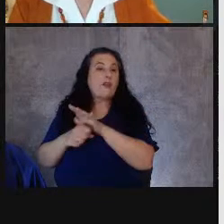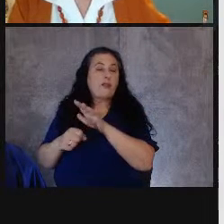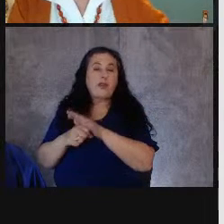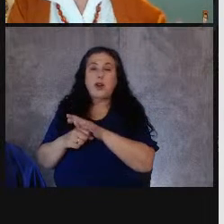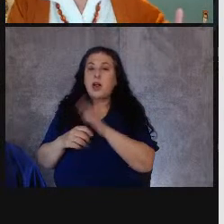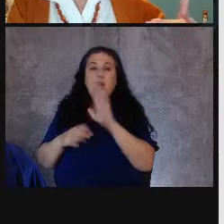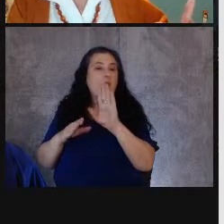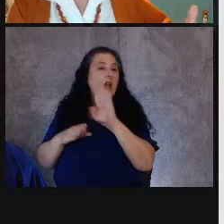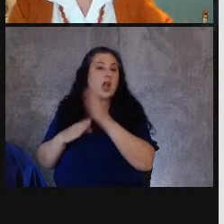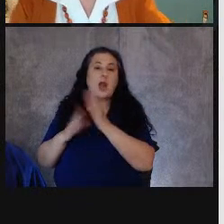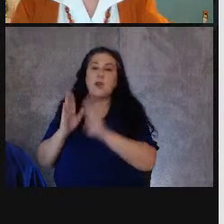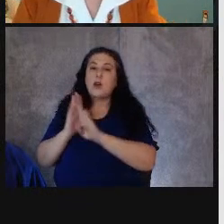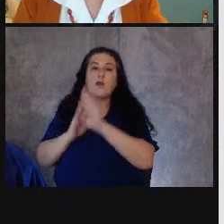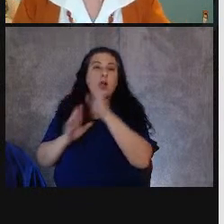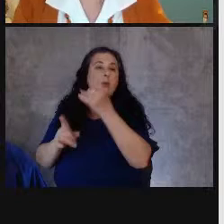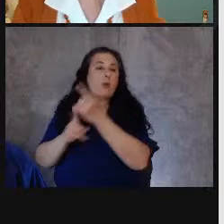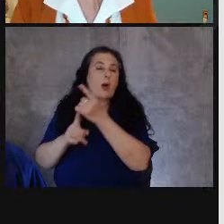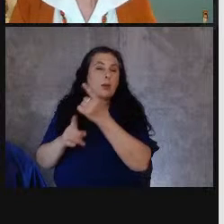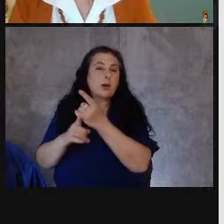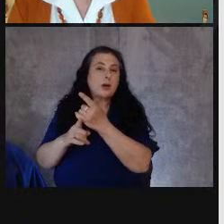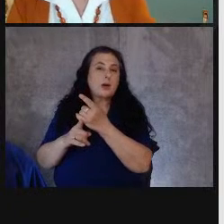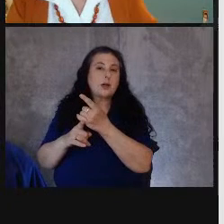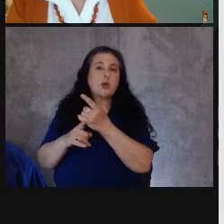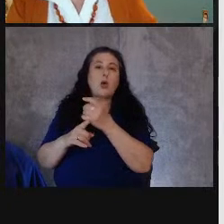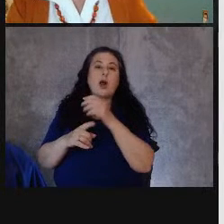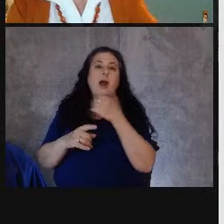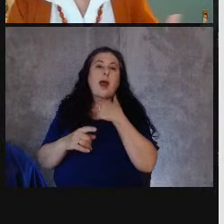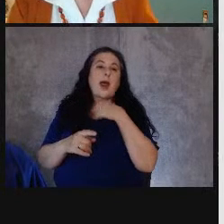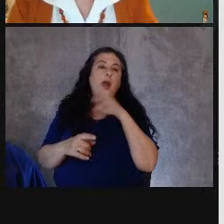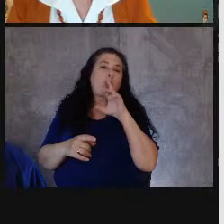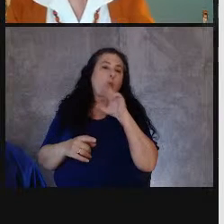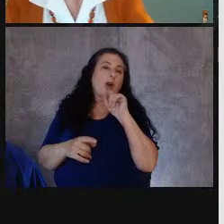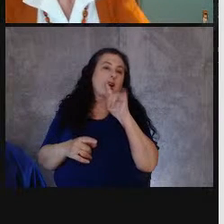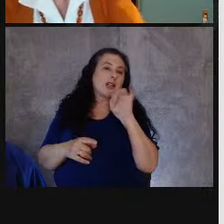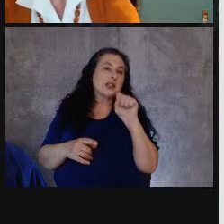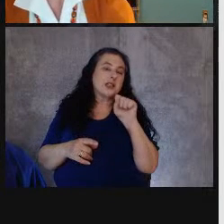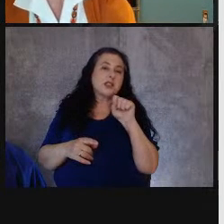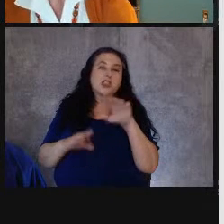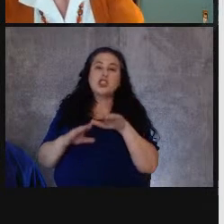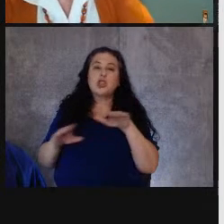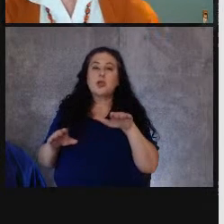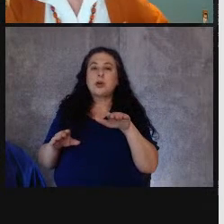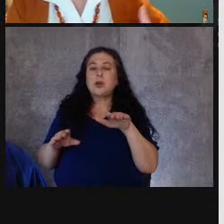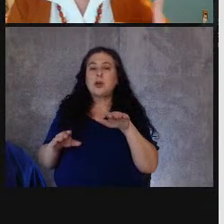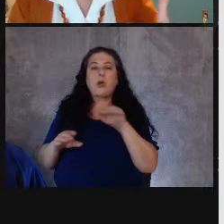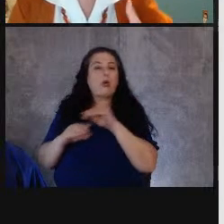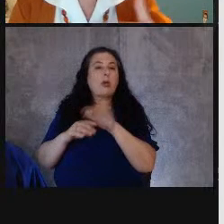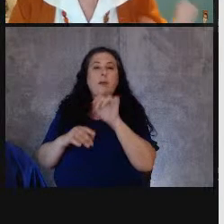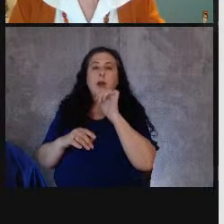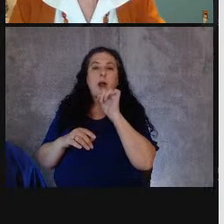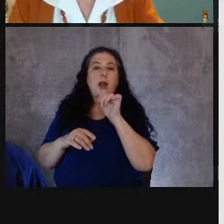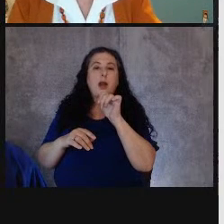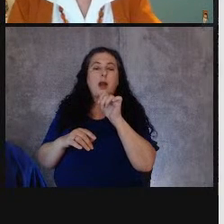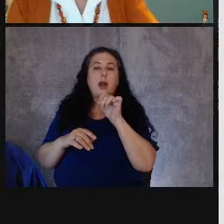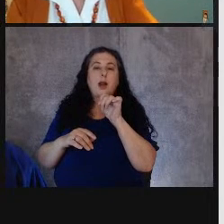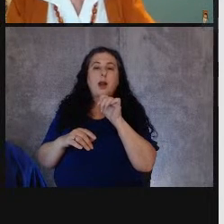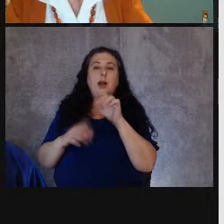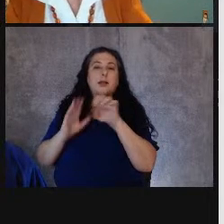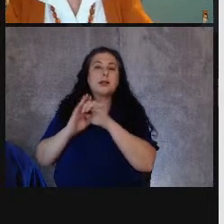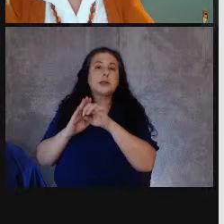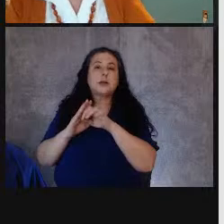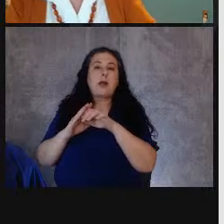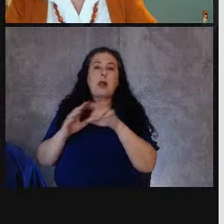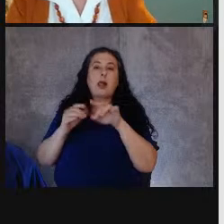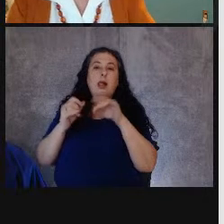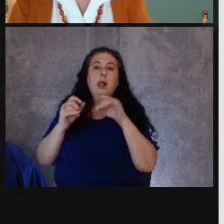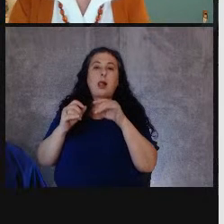never developed properly, or they had rickets as children, which caused them not to, for example, maybe their legs